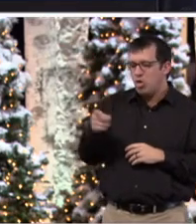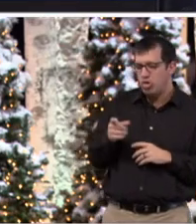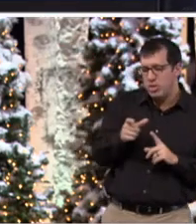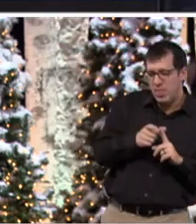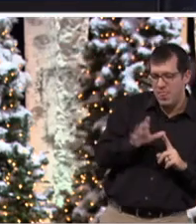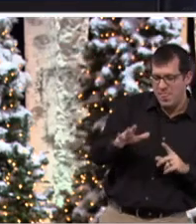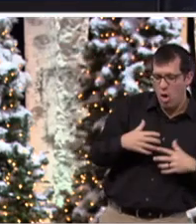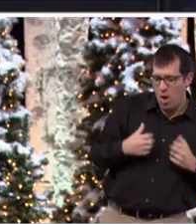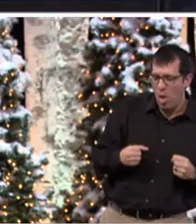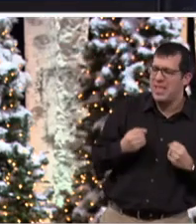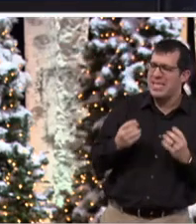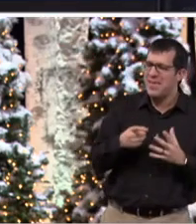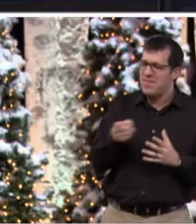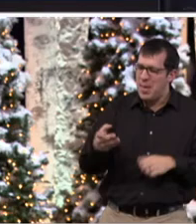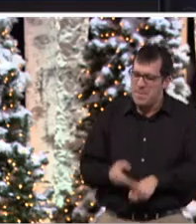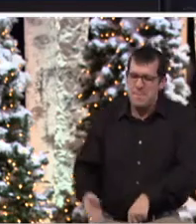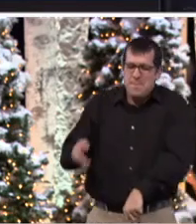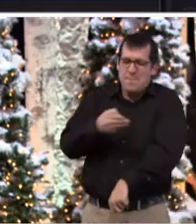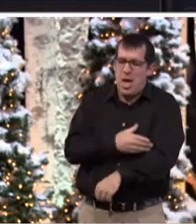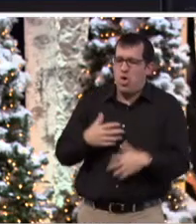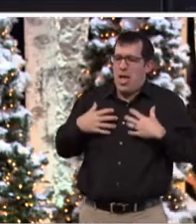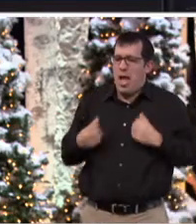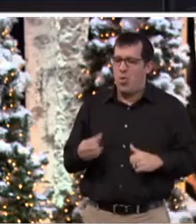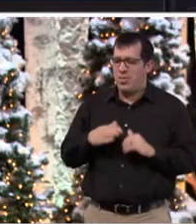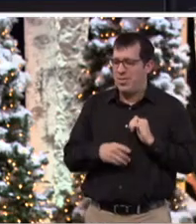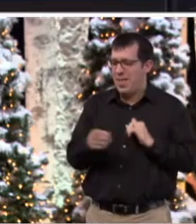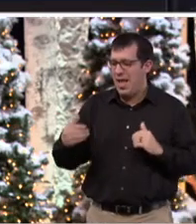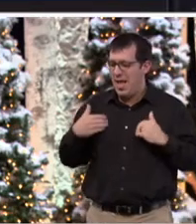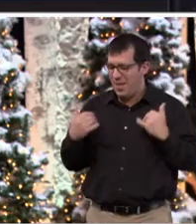them better health than they have right now.